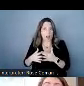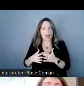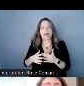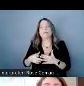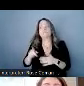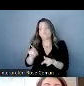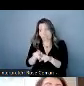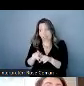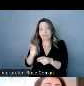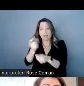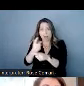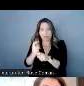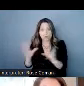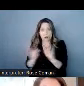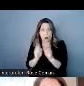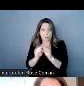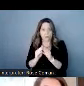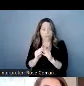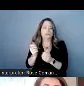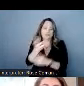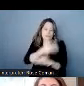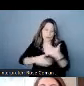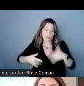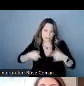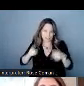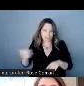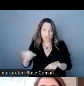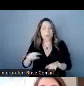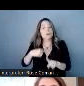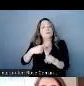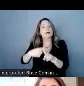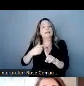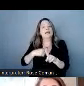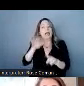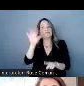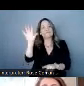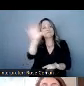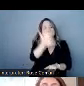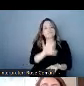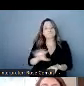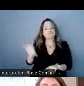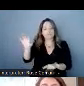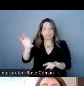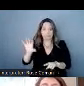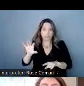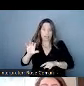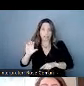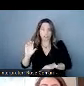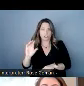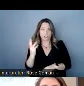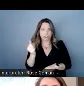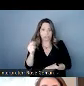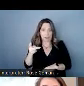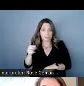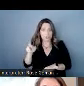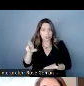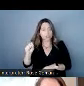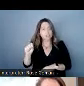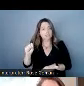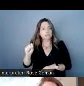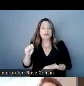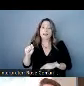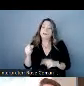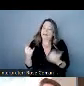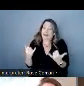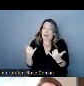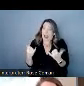they have nationwide chapters that people can find the chapter in their state and now with the pandemic a lot of them have gone remote